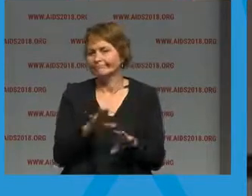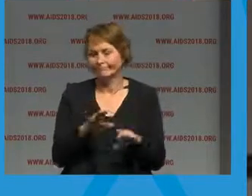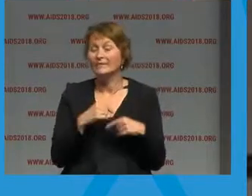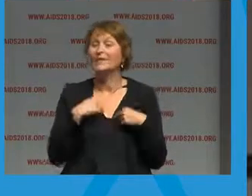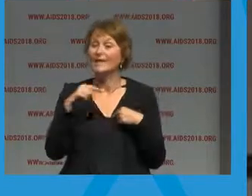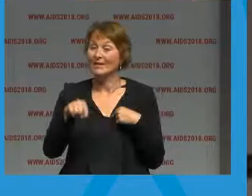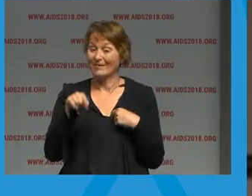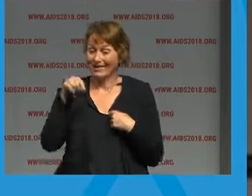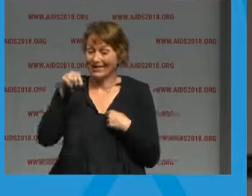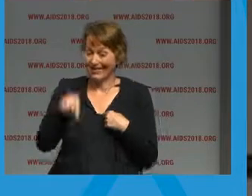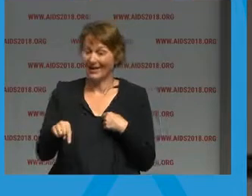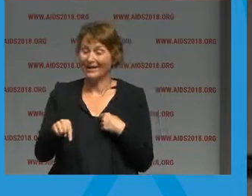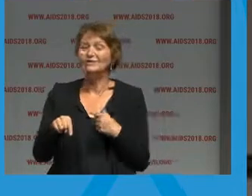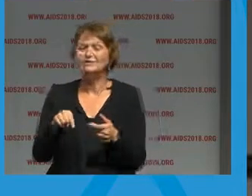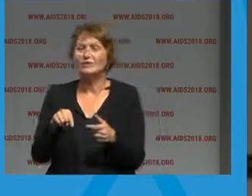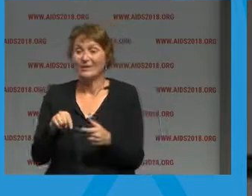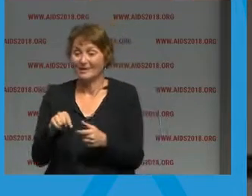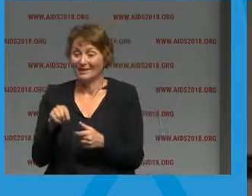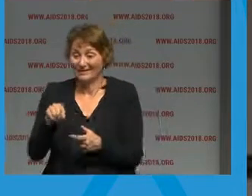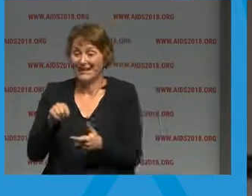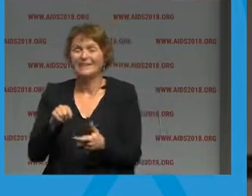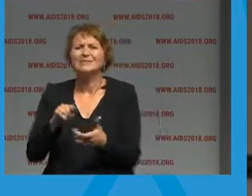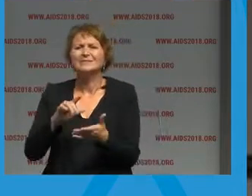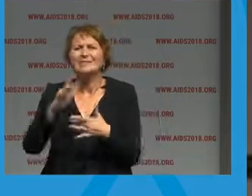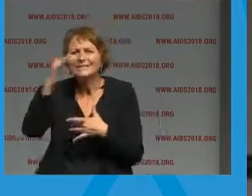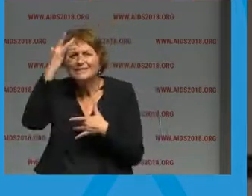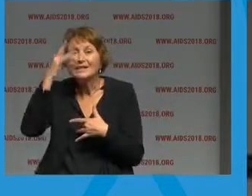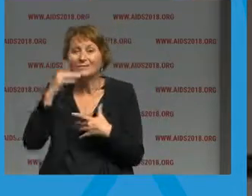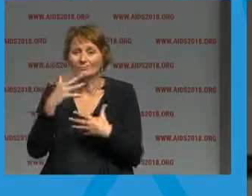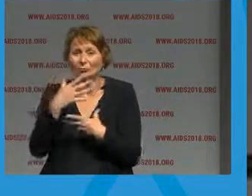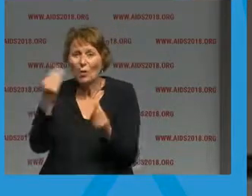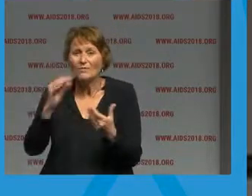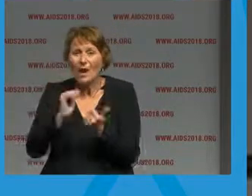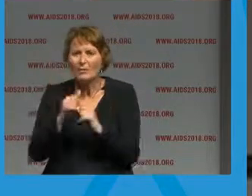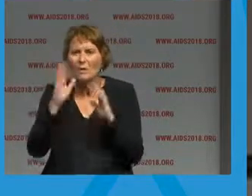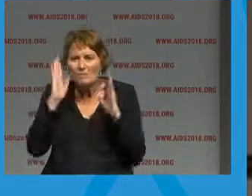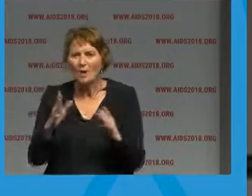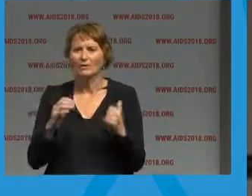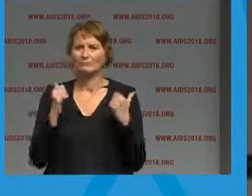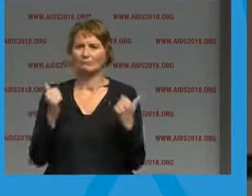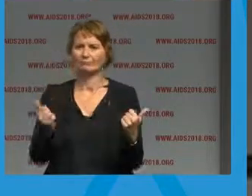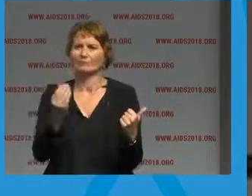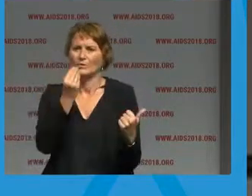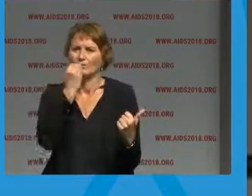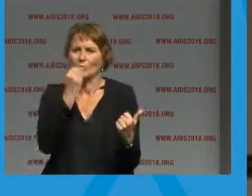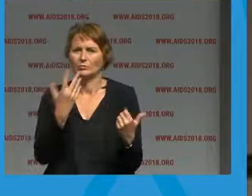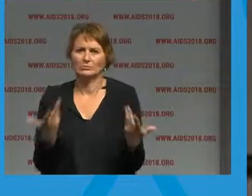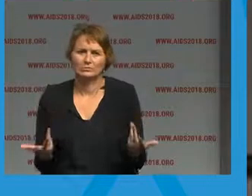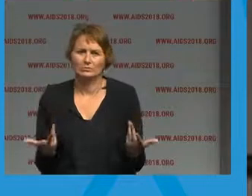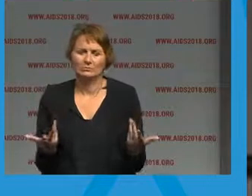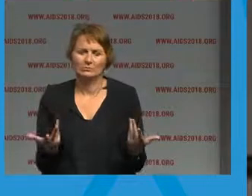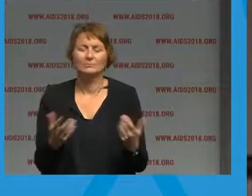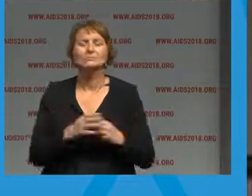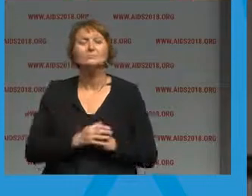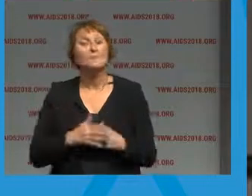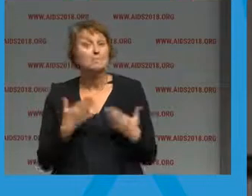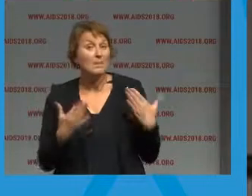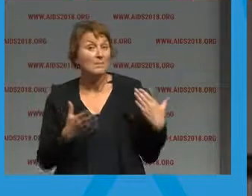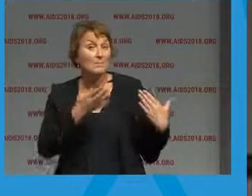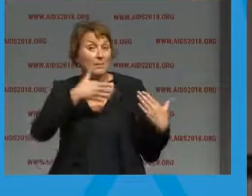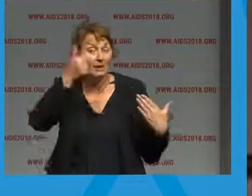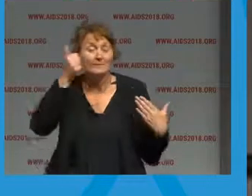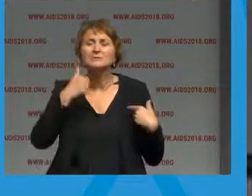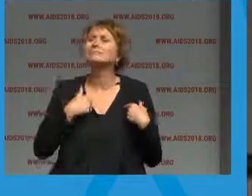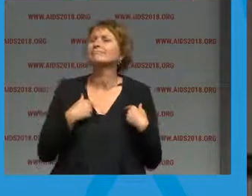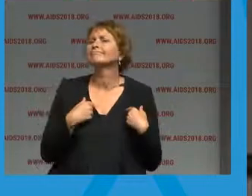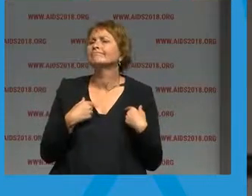without nutritional support. It doesn't work, right? So wouldn't it be better to, in a sense, and I'm